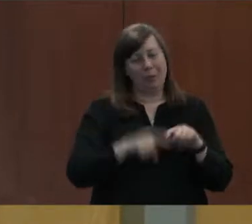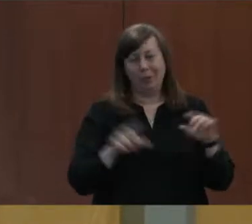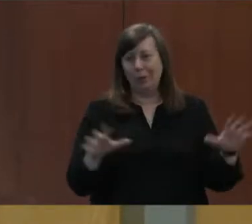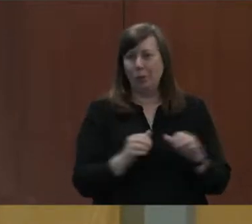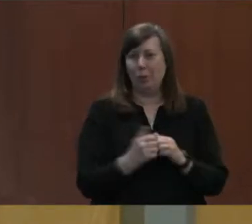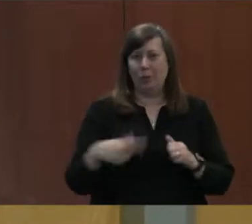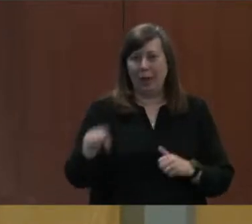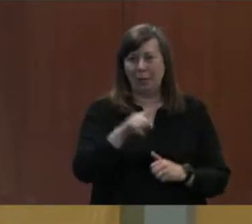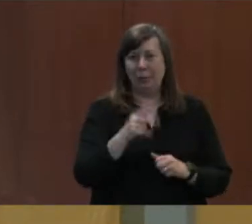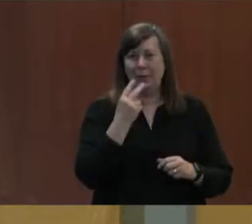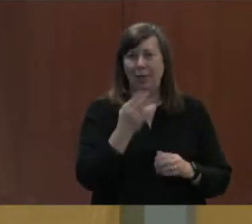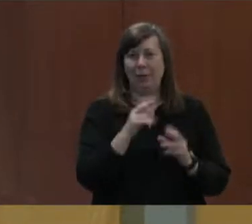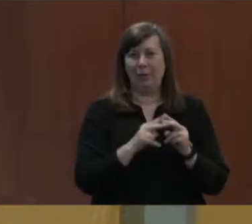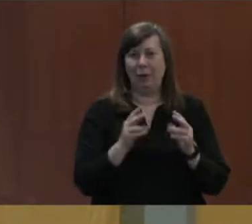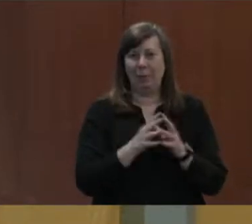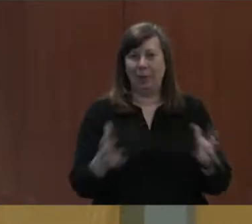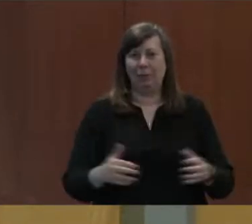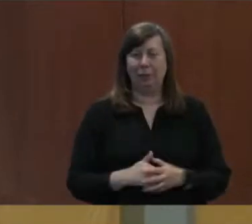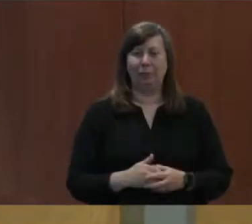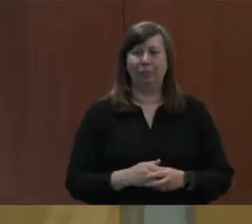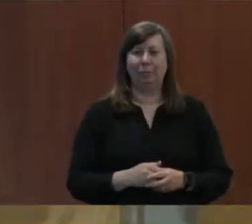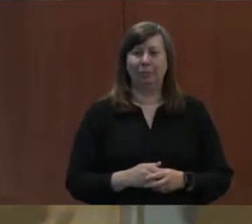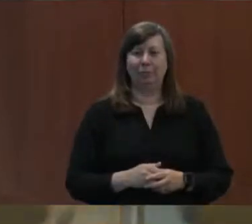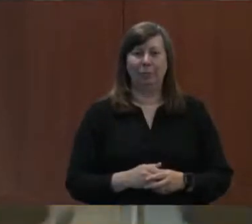you. Thank you very much.